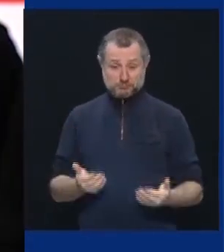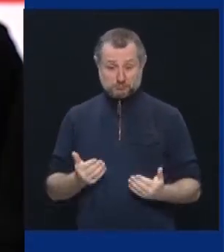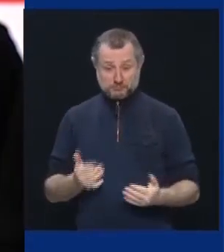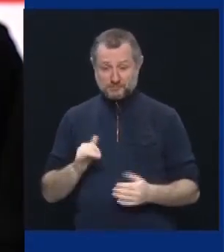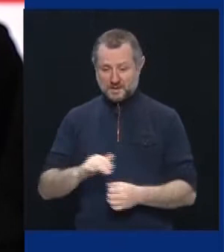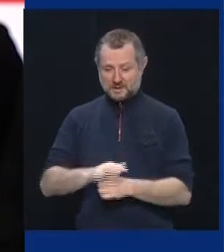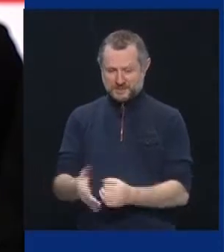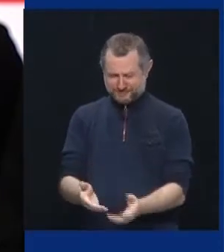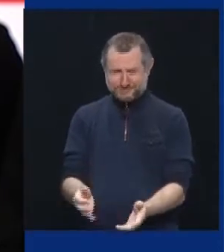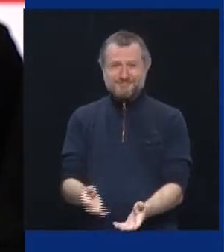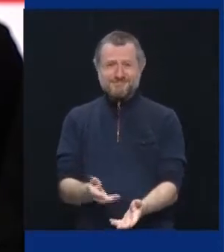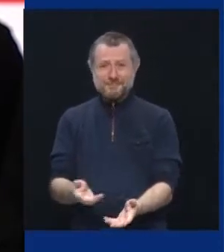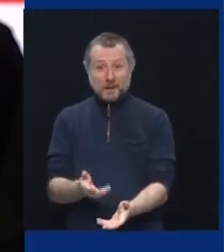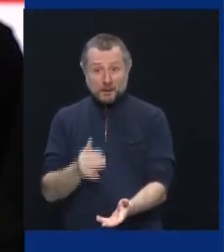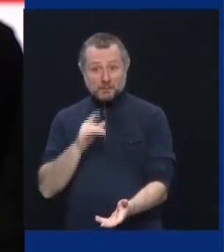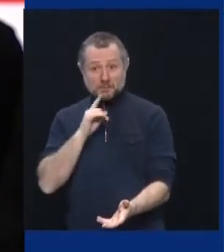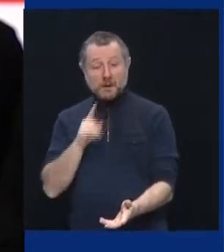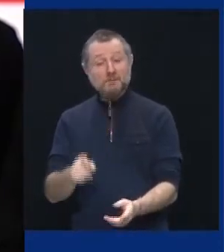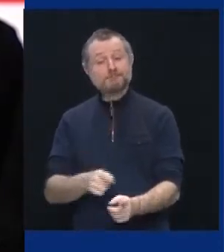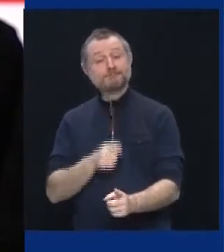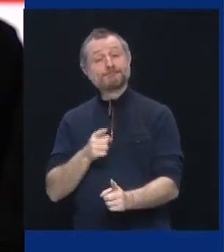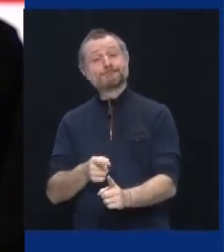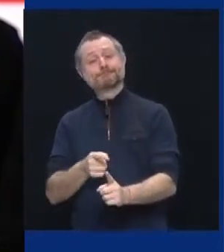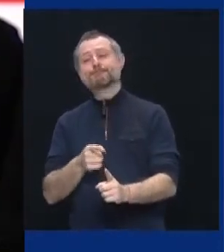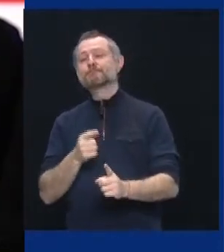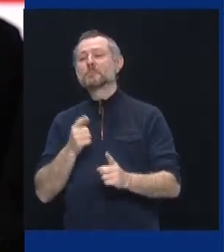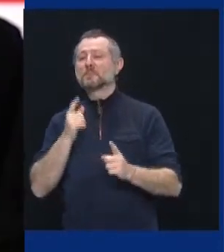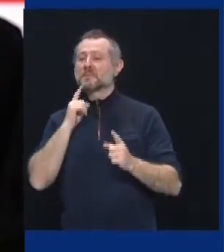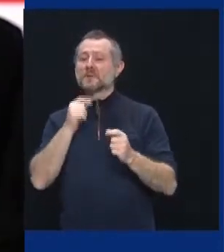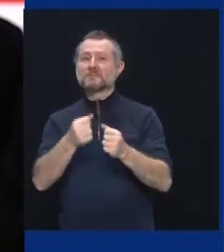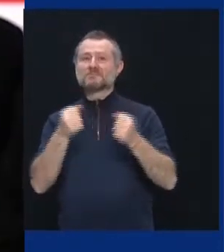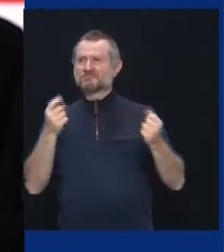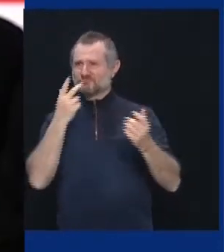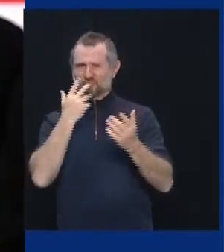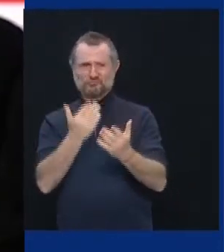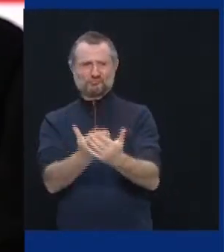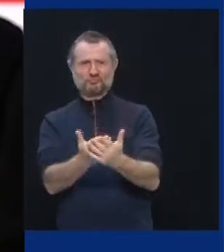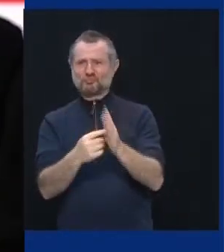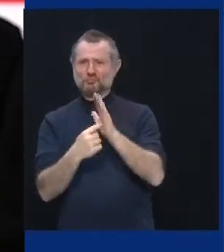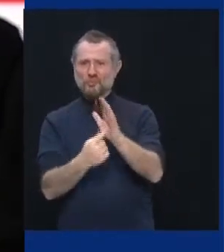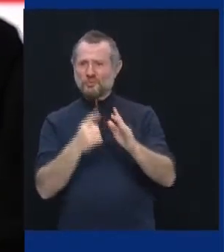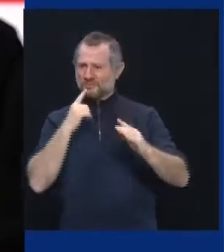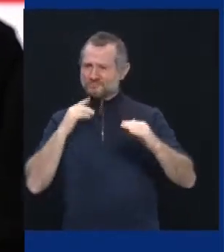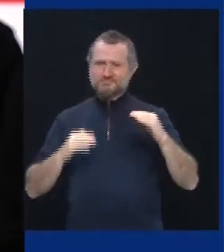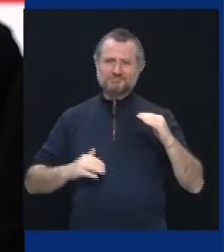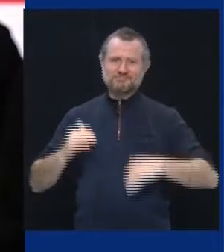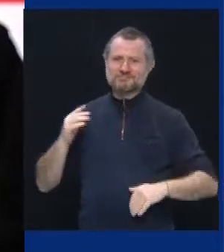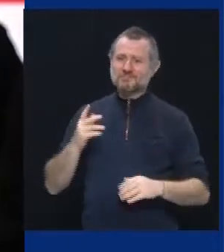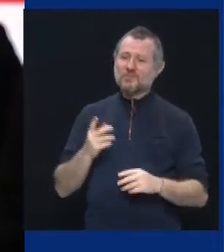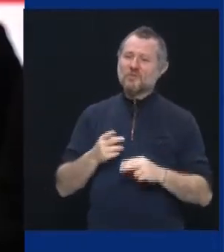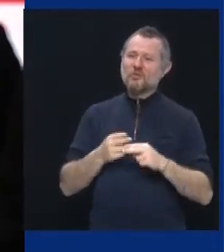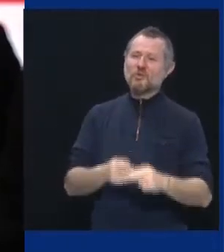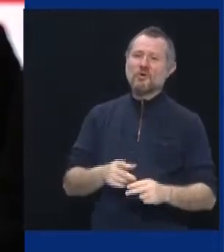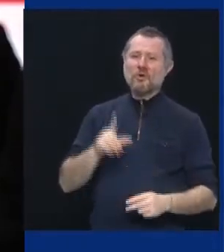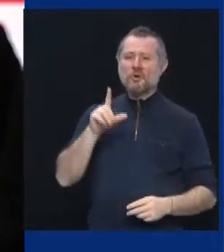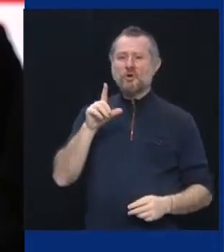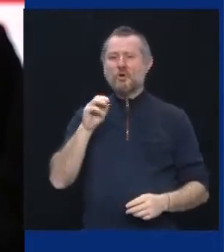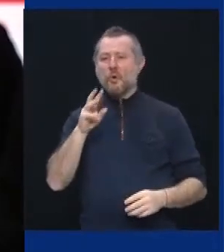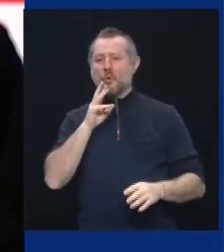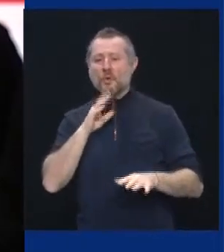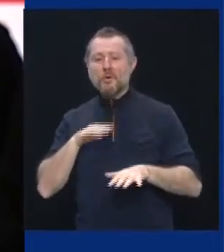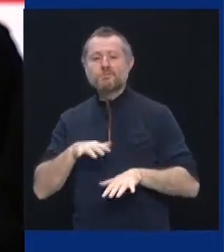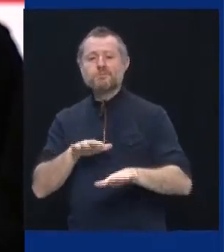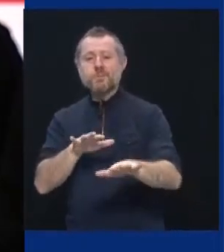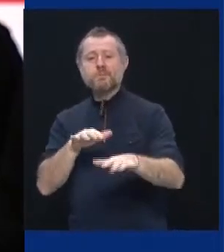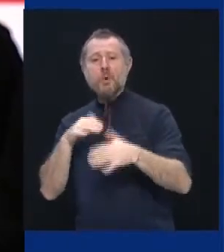it exposed and exploited the inequities. I call it low tide in America. You know how at low tide the water goes out and you see